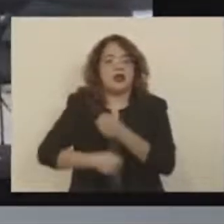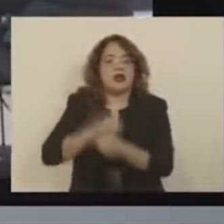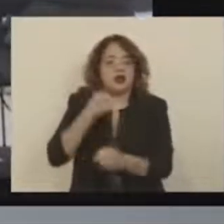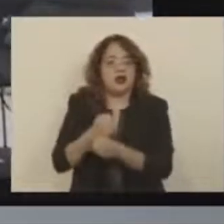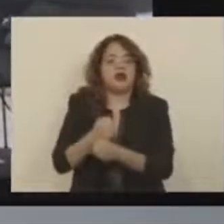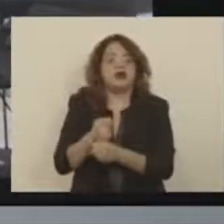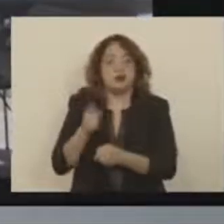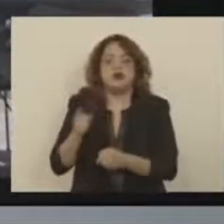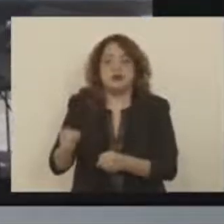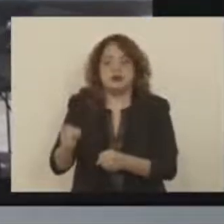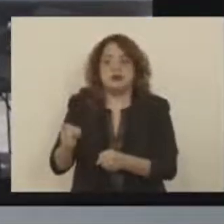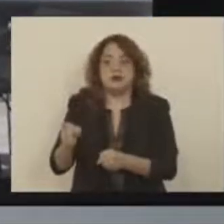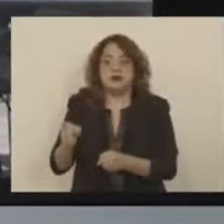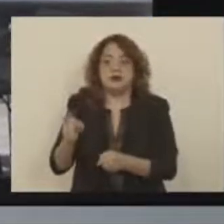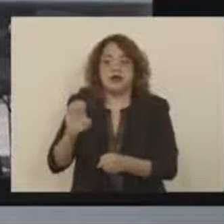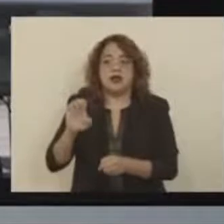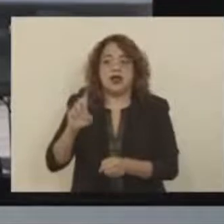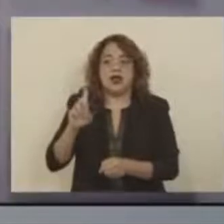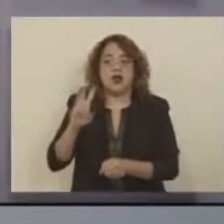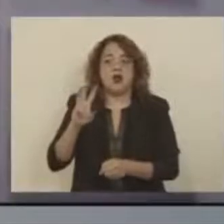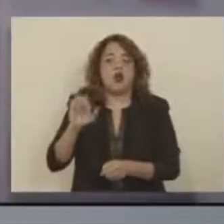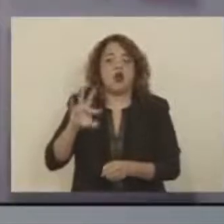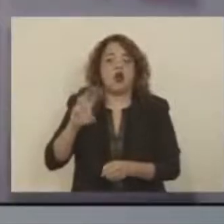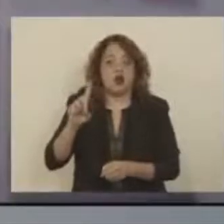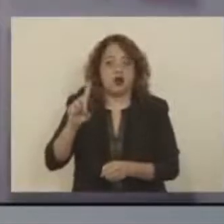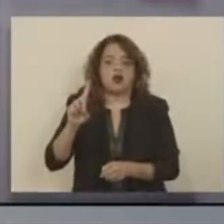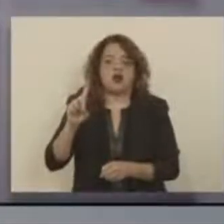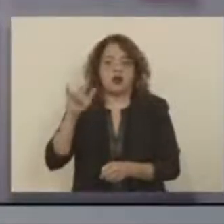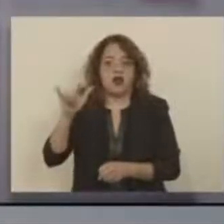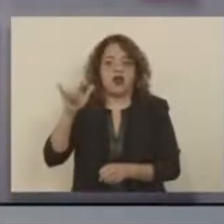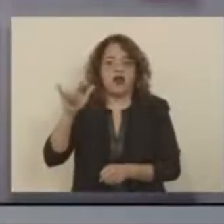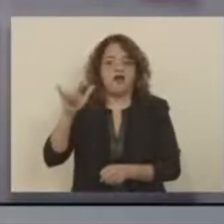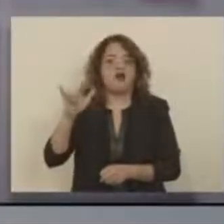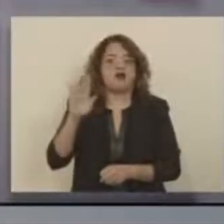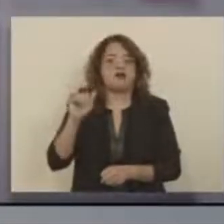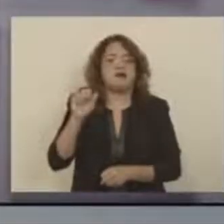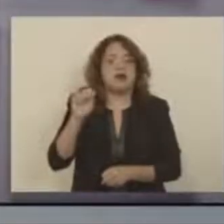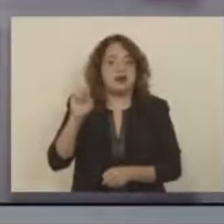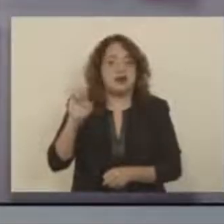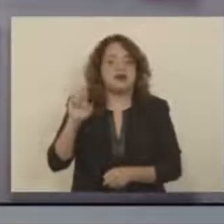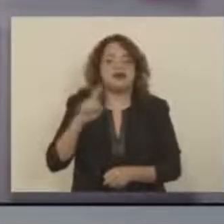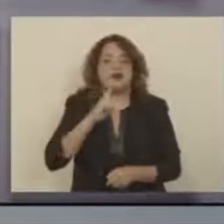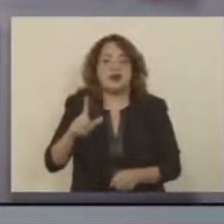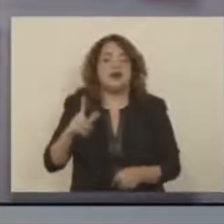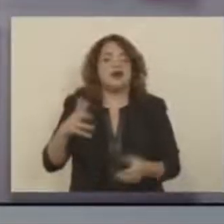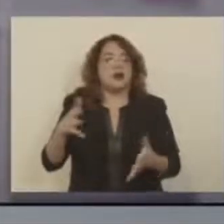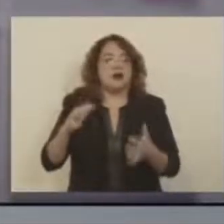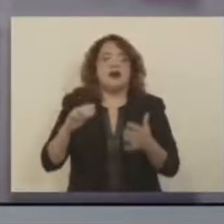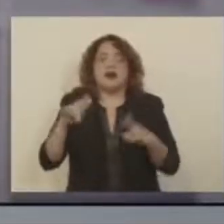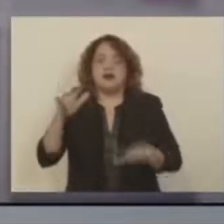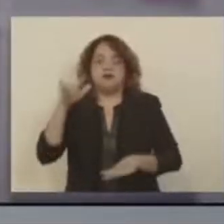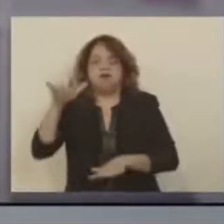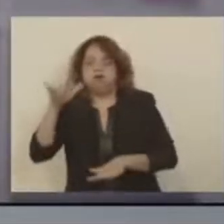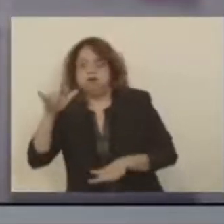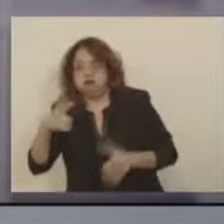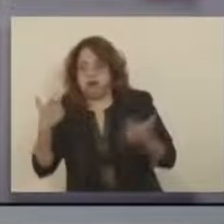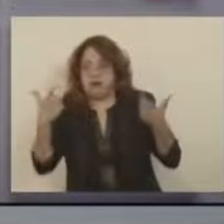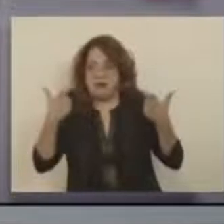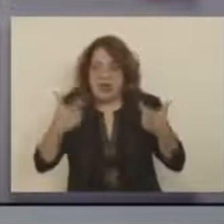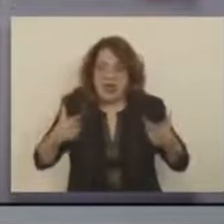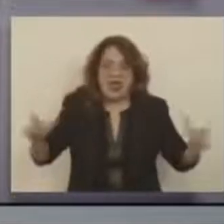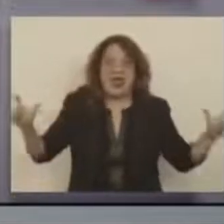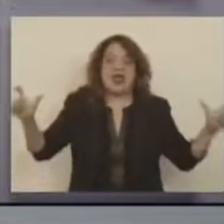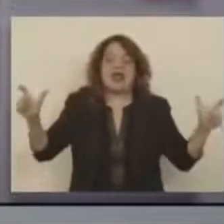Force Base. I'm also no stranger to dropping very large and heavy objects out of airplanes. I've airdropped